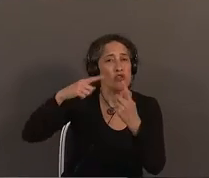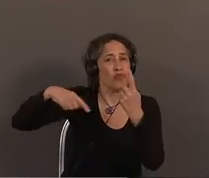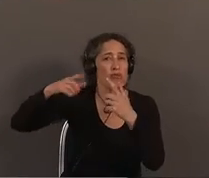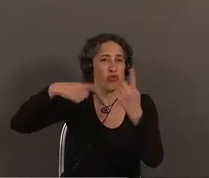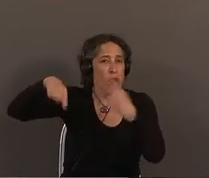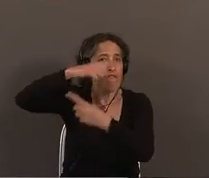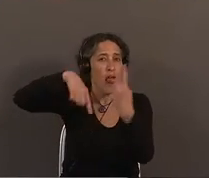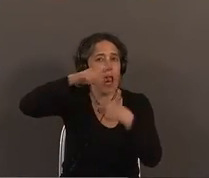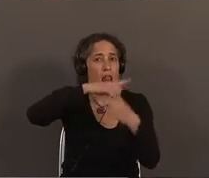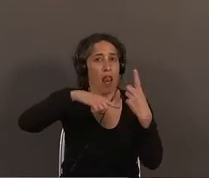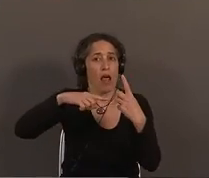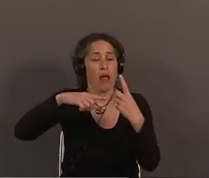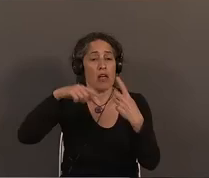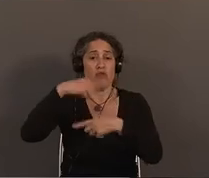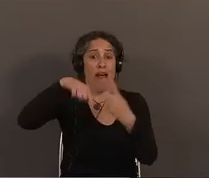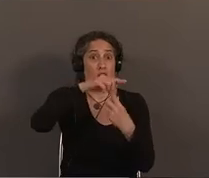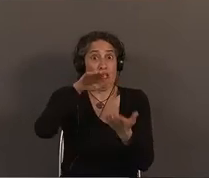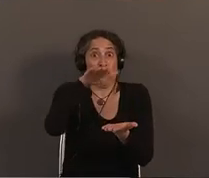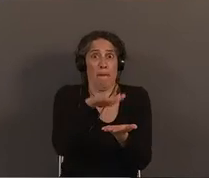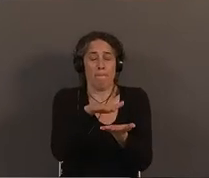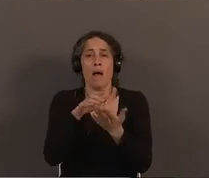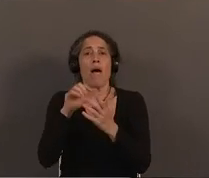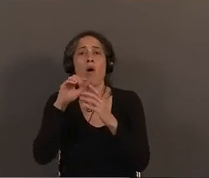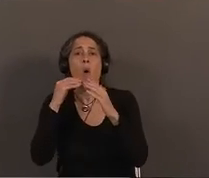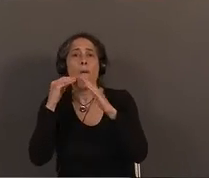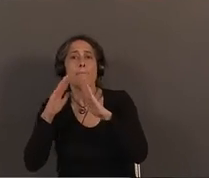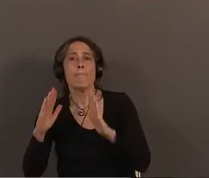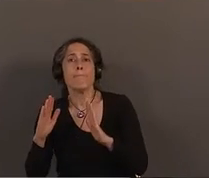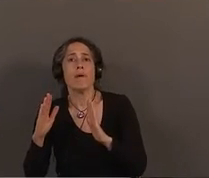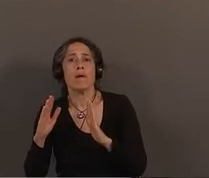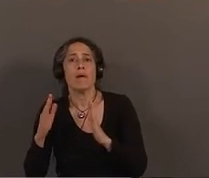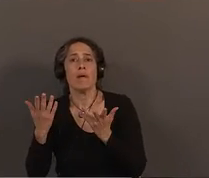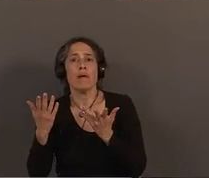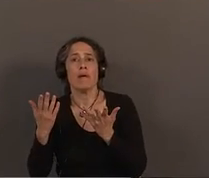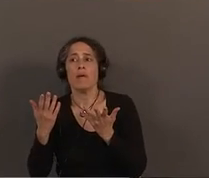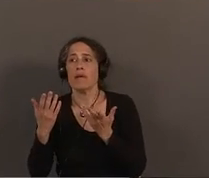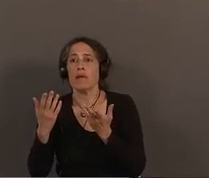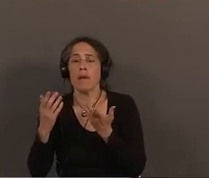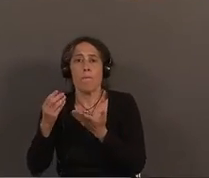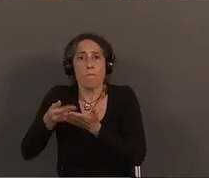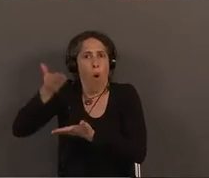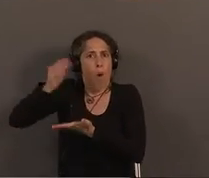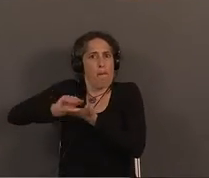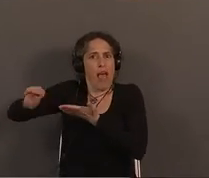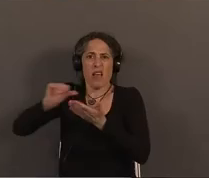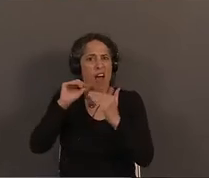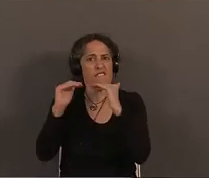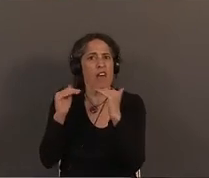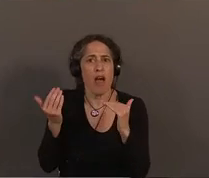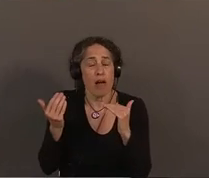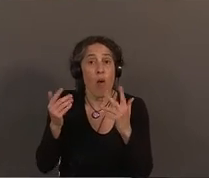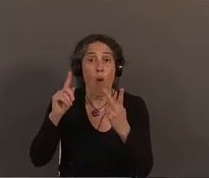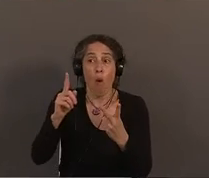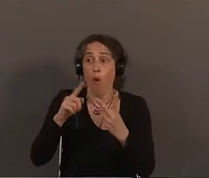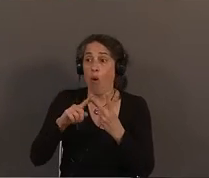iPhone so that they can be on FaceTime. But not everybody can afford an iPhone. Not everybody has a broadband connection. Not everybody has the